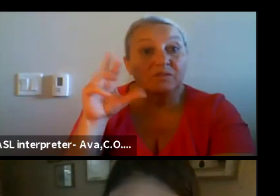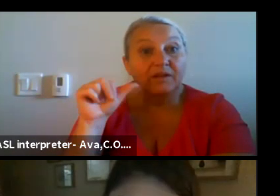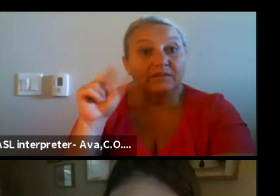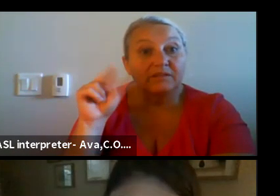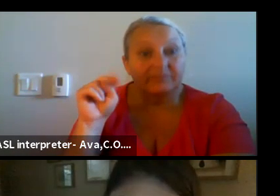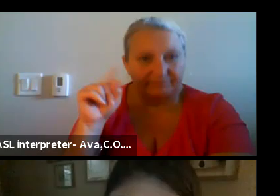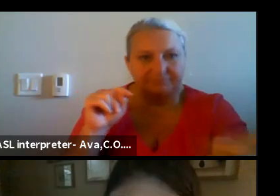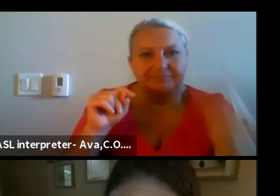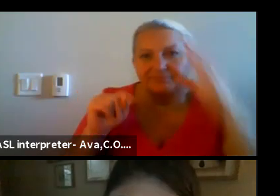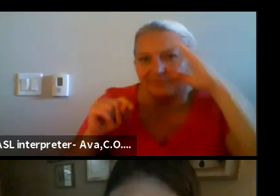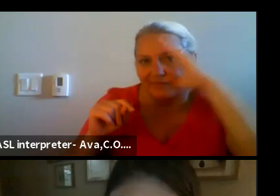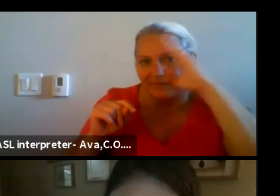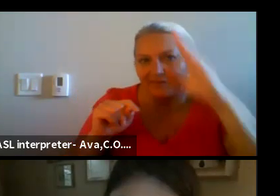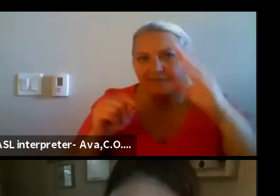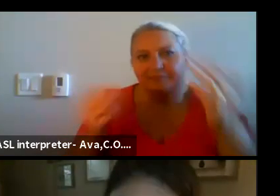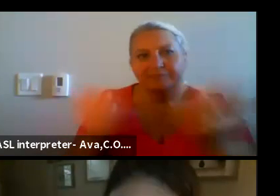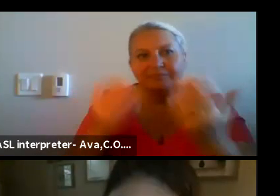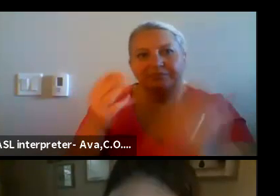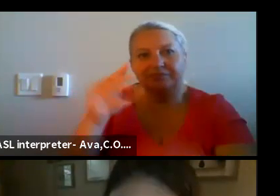This is Grant.